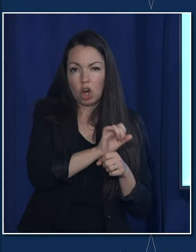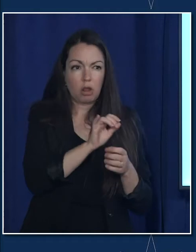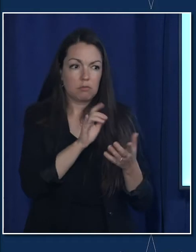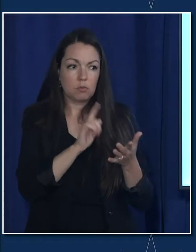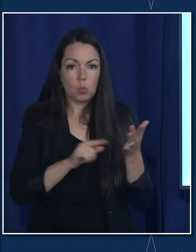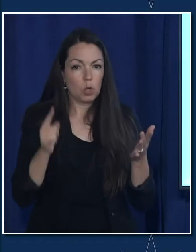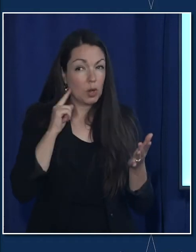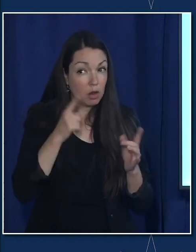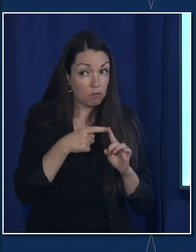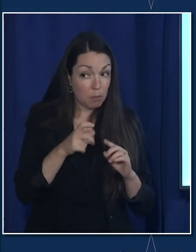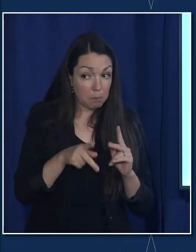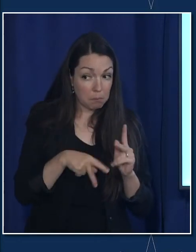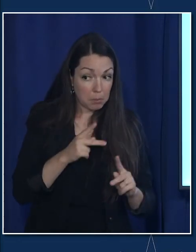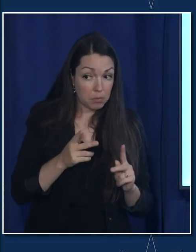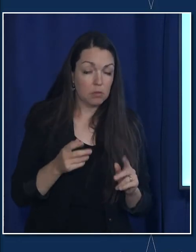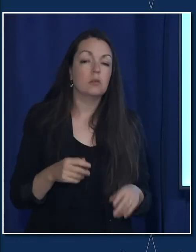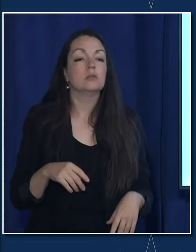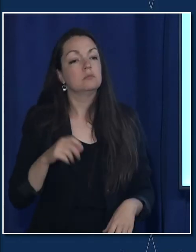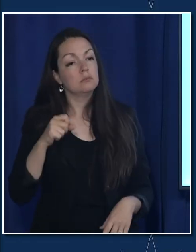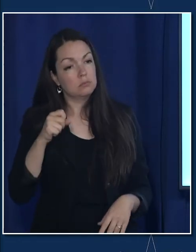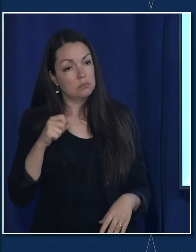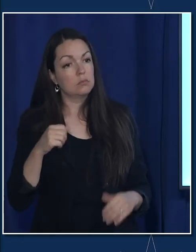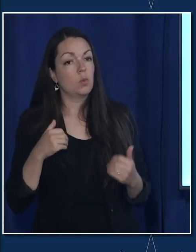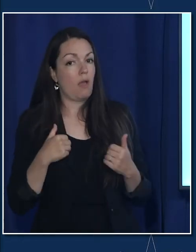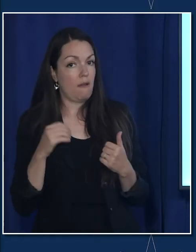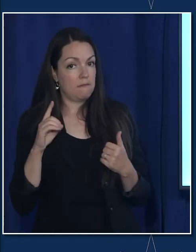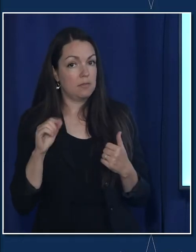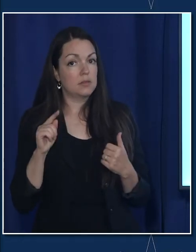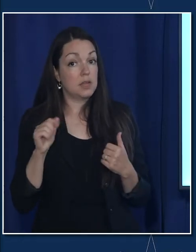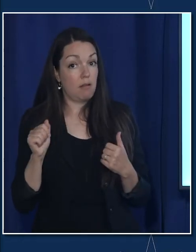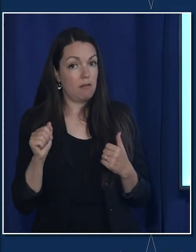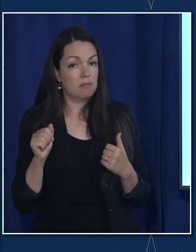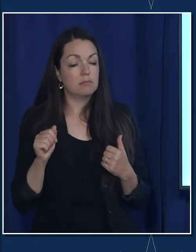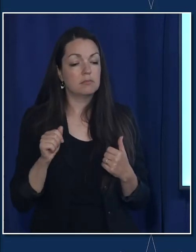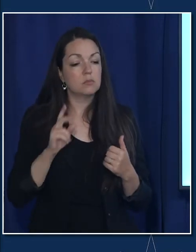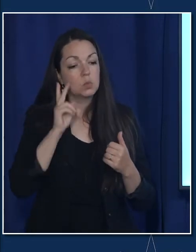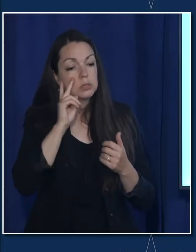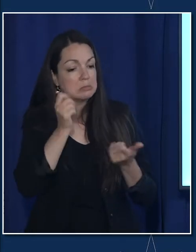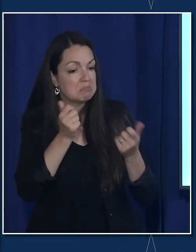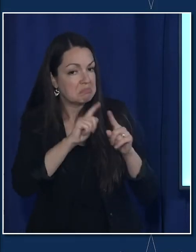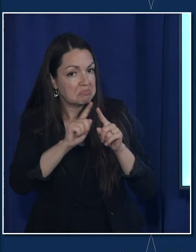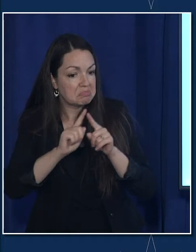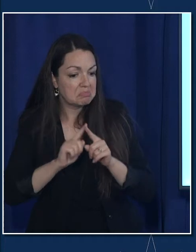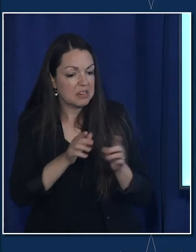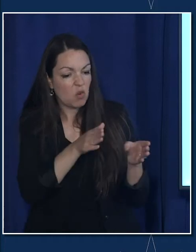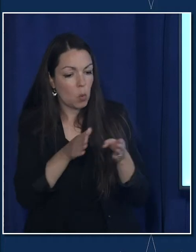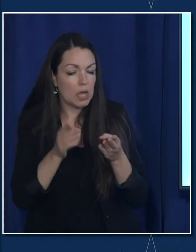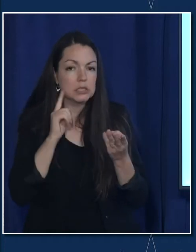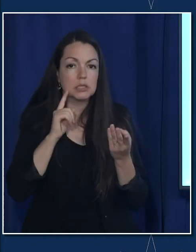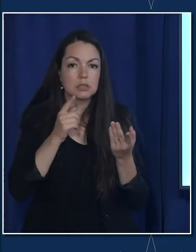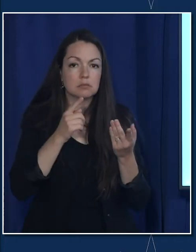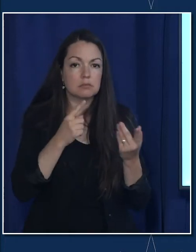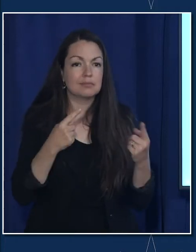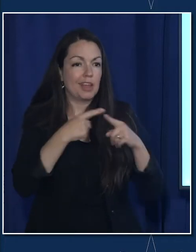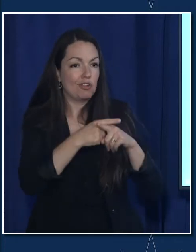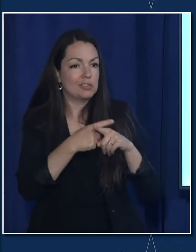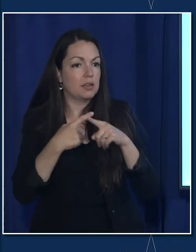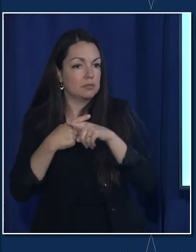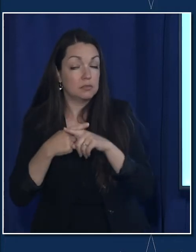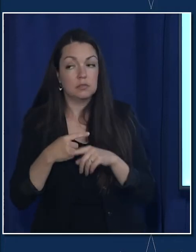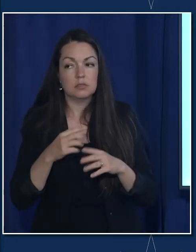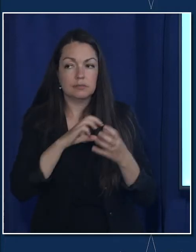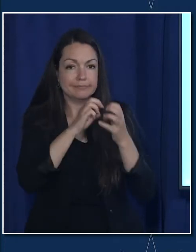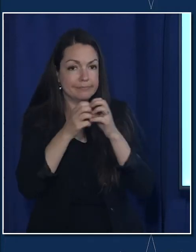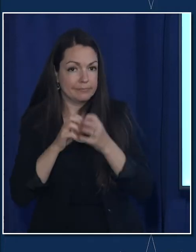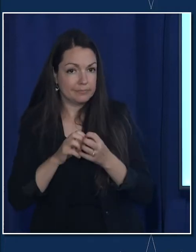thing. Yeah, we do certainly have that data, and we look at the different ways in which they intersect. We've seen, and I don't have the exact data